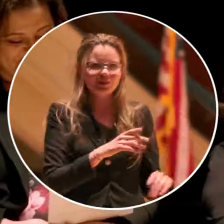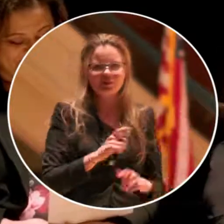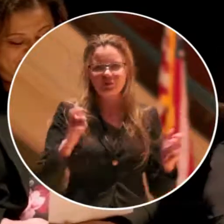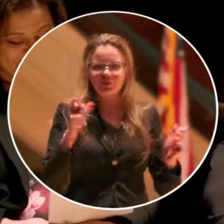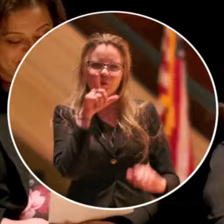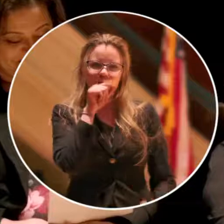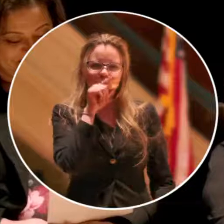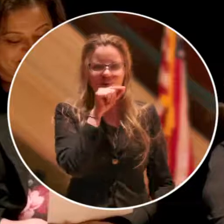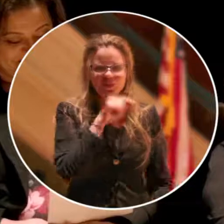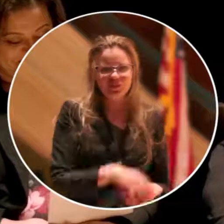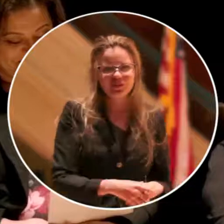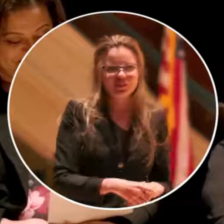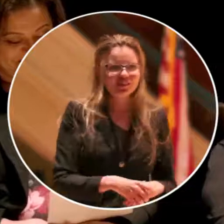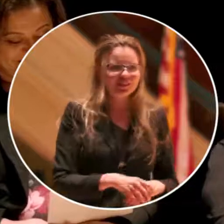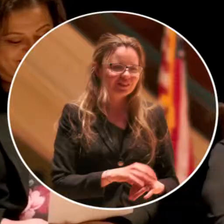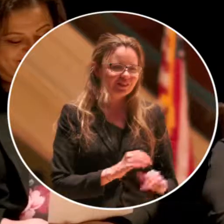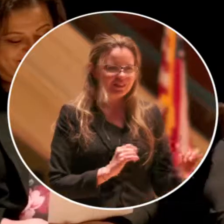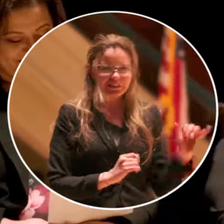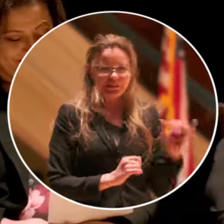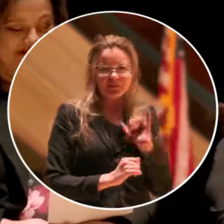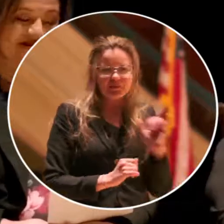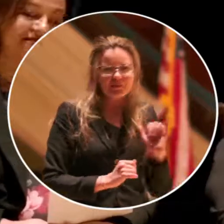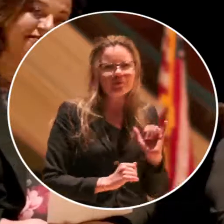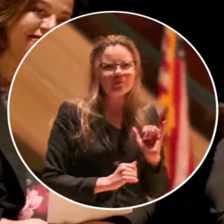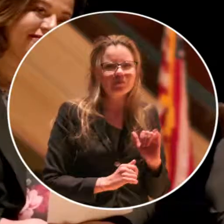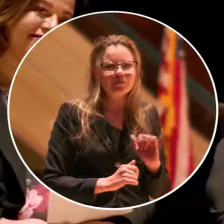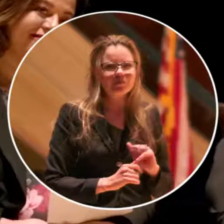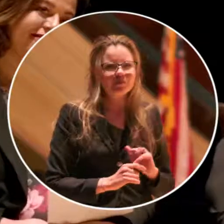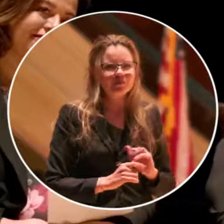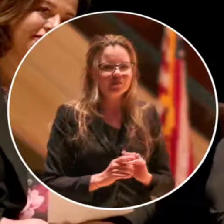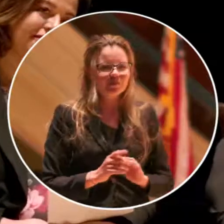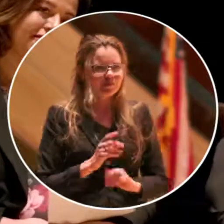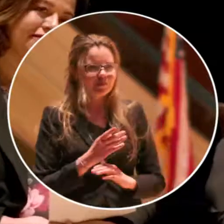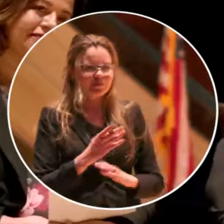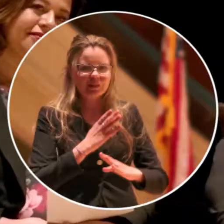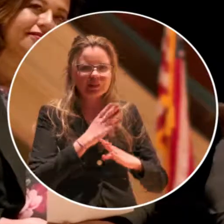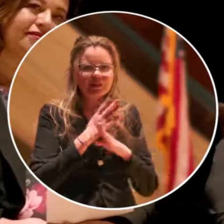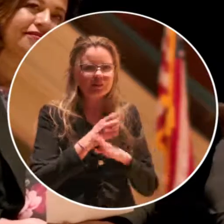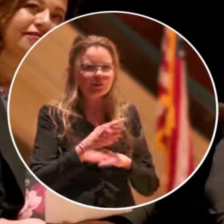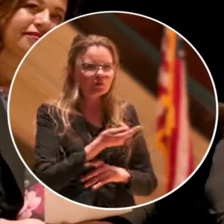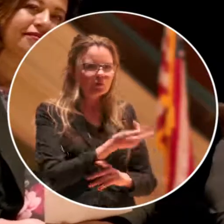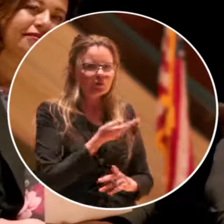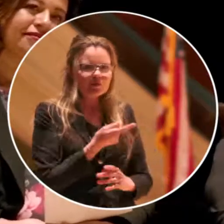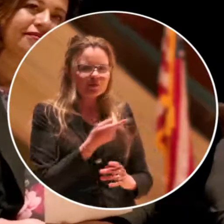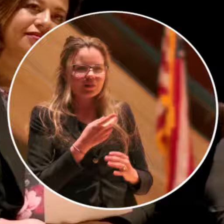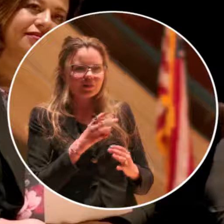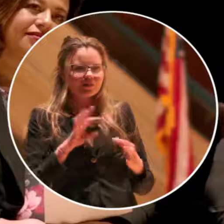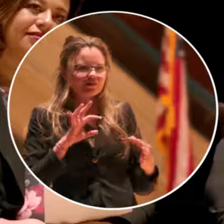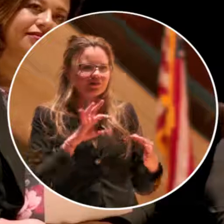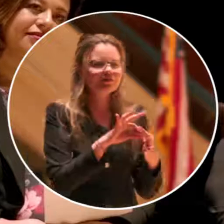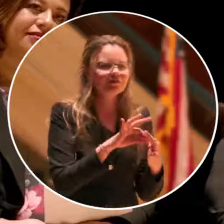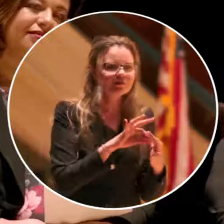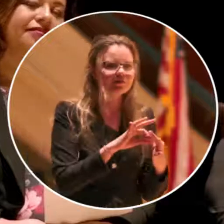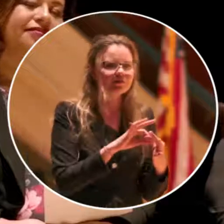other exactly. Nothing could stop my trips to visit her. Nothing short of a